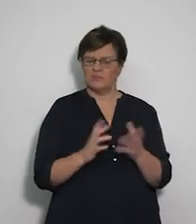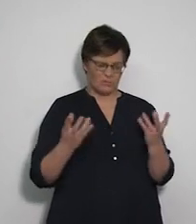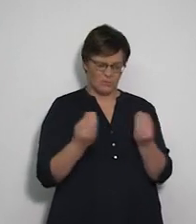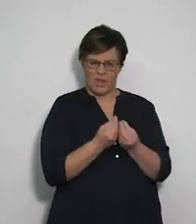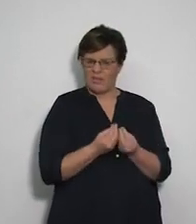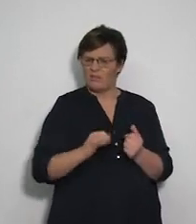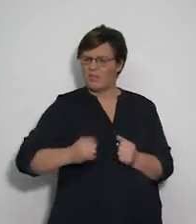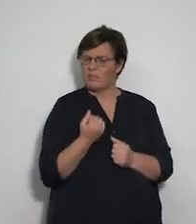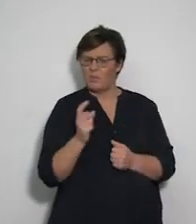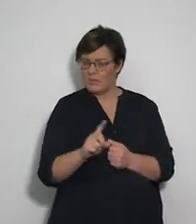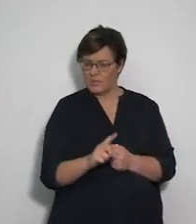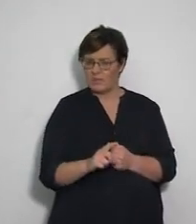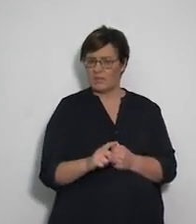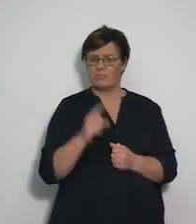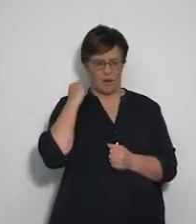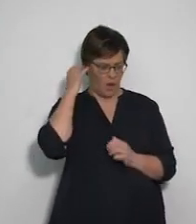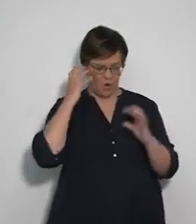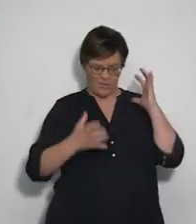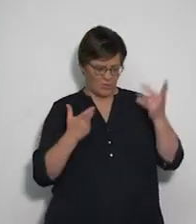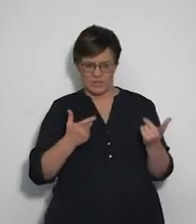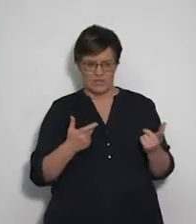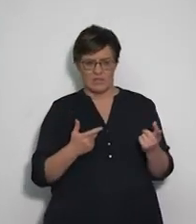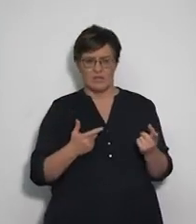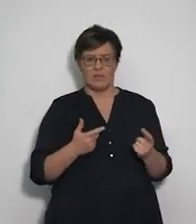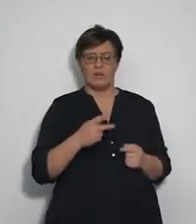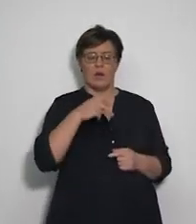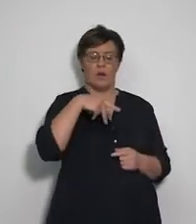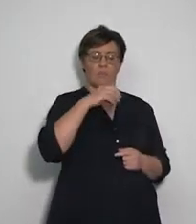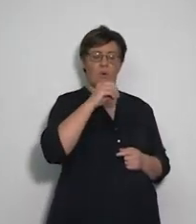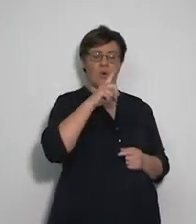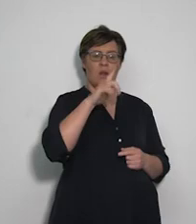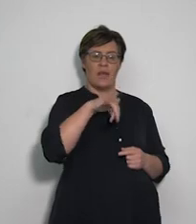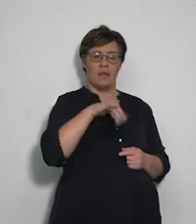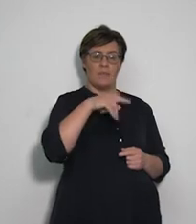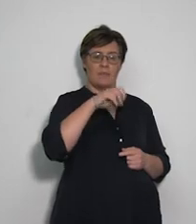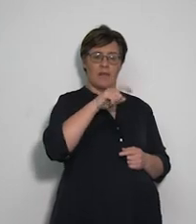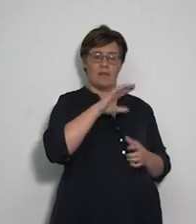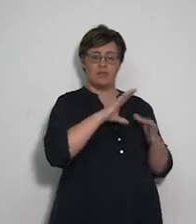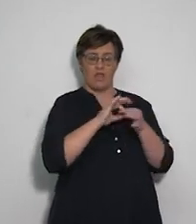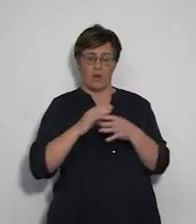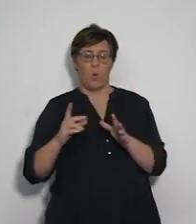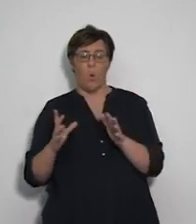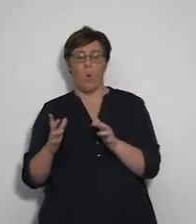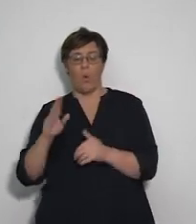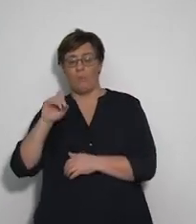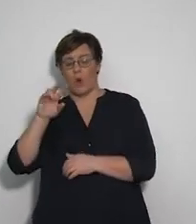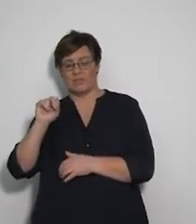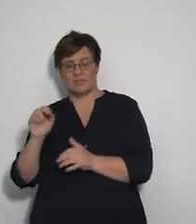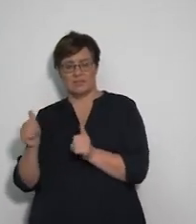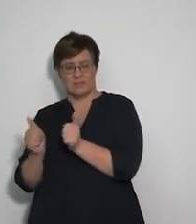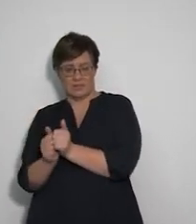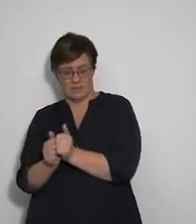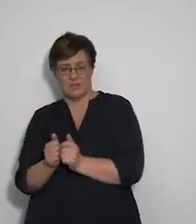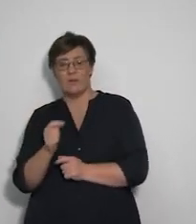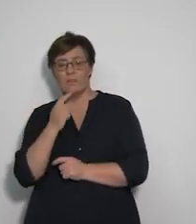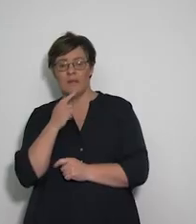blocks together? And learners often tend to confuse the term polypeptide chain and polypeptide bonds. Unfortunately, you've